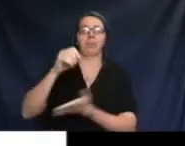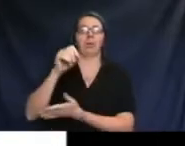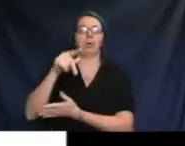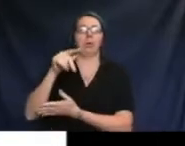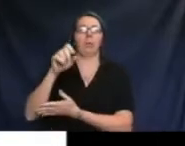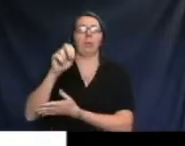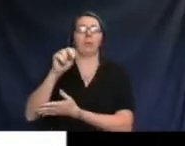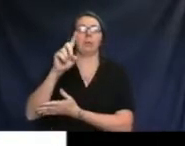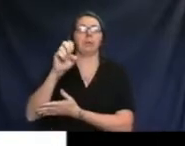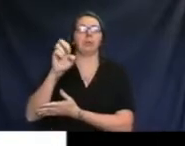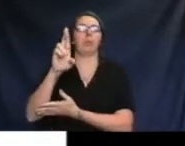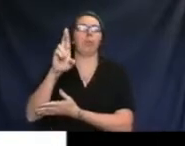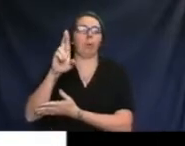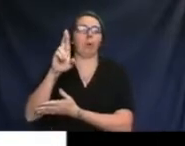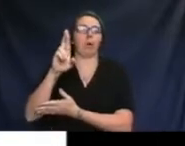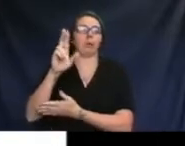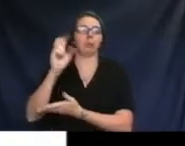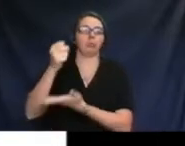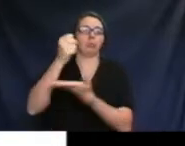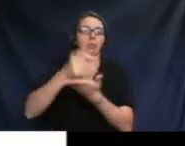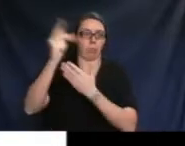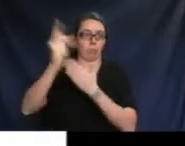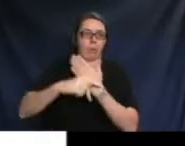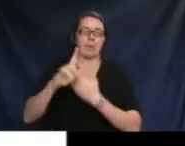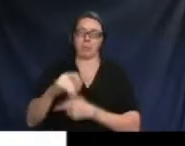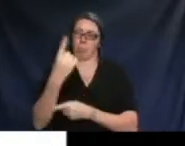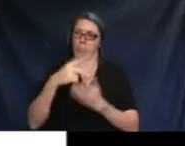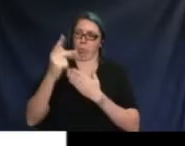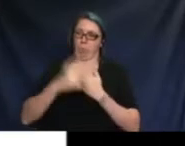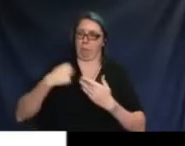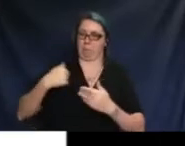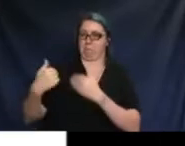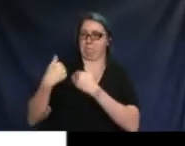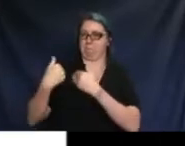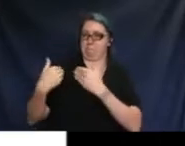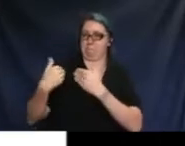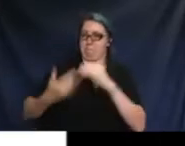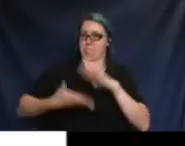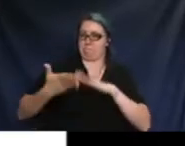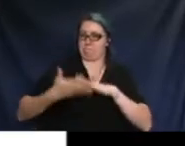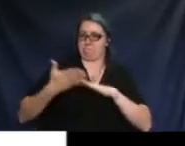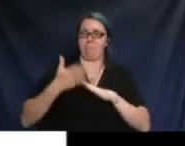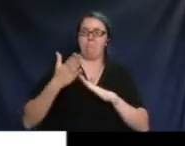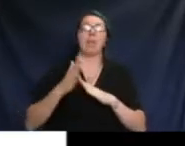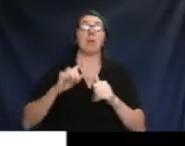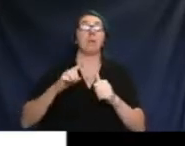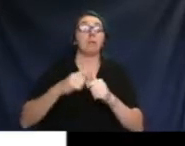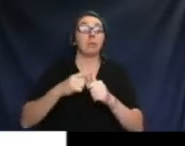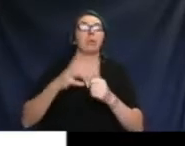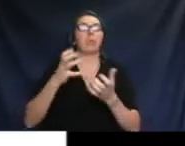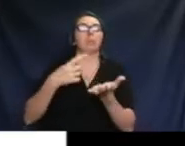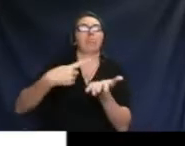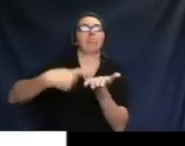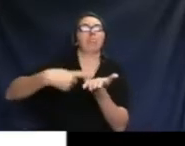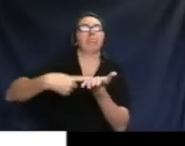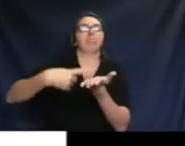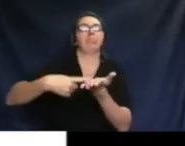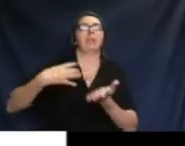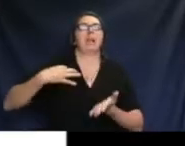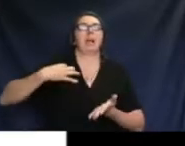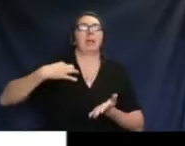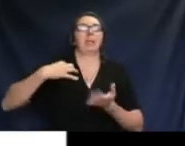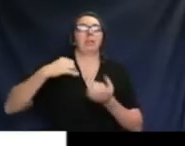is a program that, one of the programs that I manage, I want to talk a little about the application support that